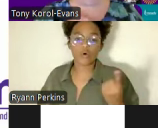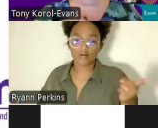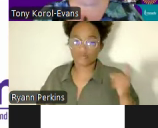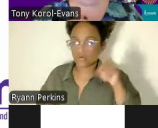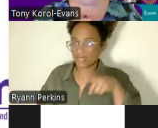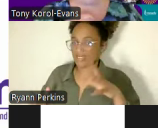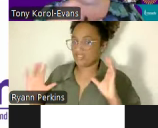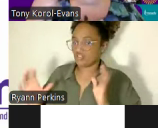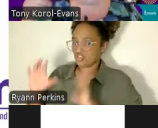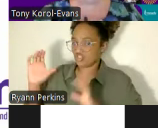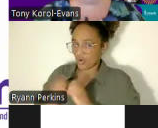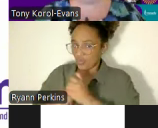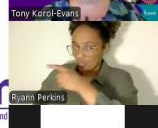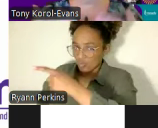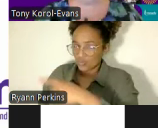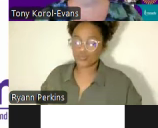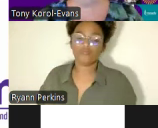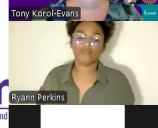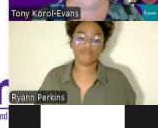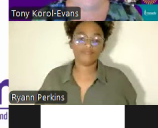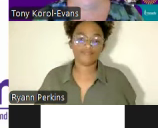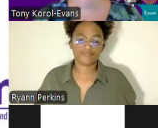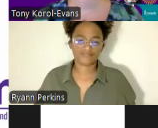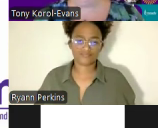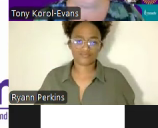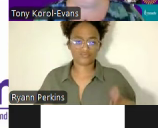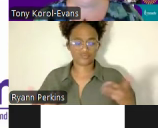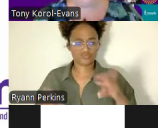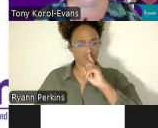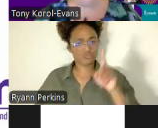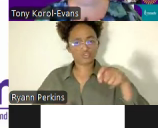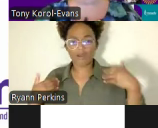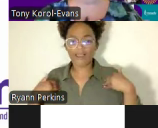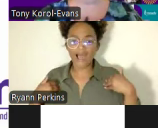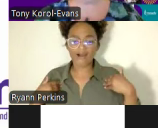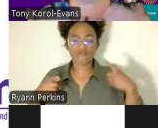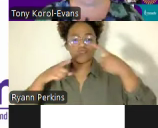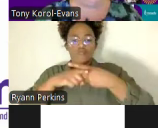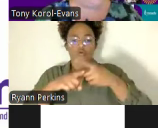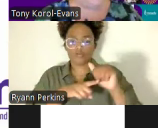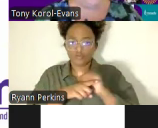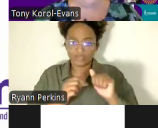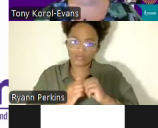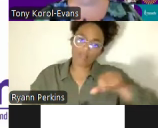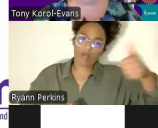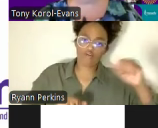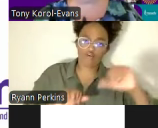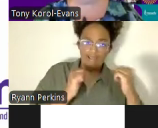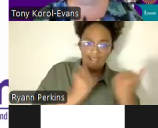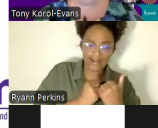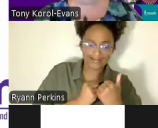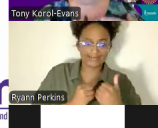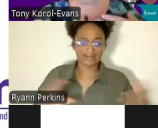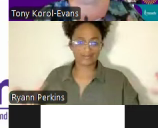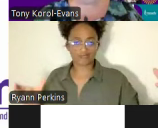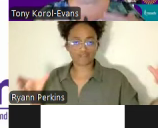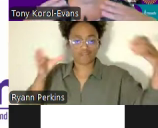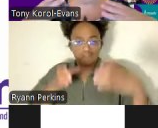you. Do cross trainings with other agencies like health clinics so